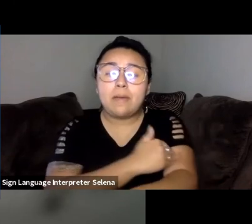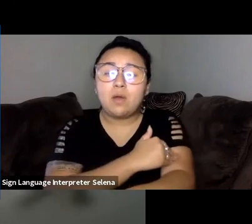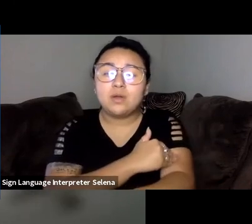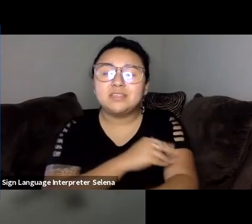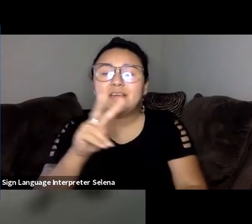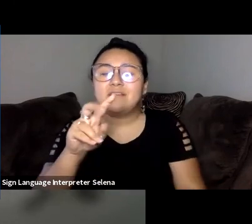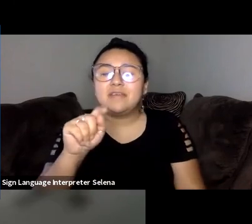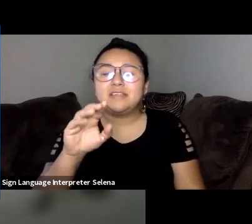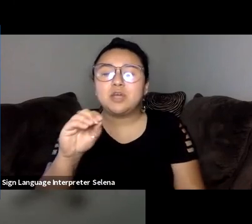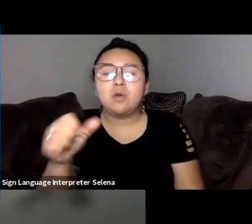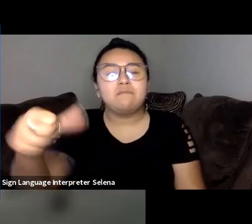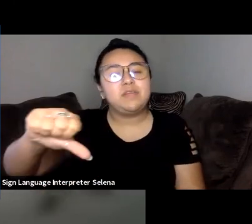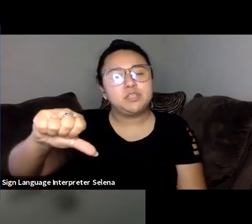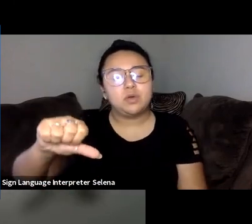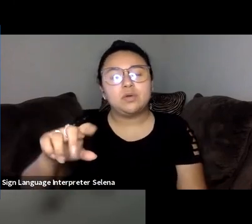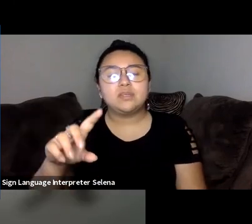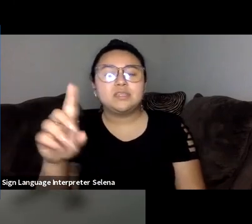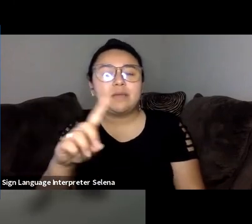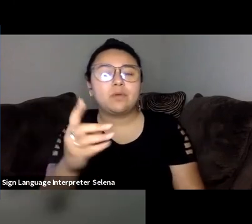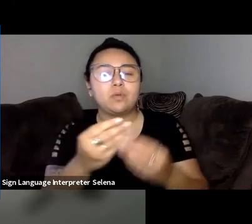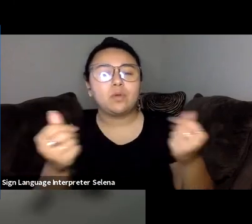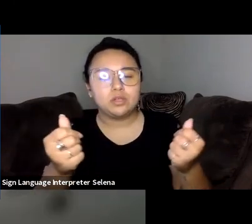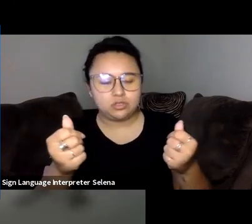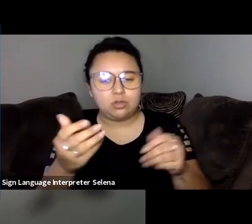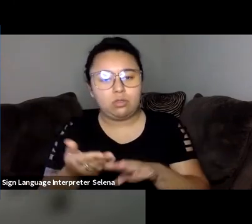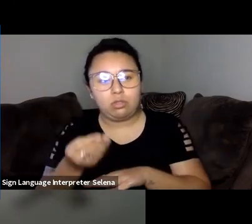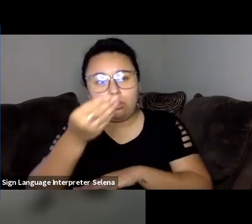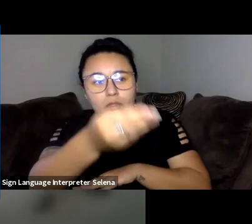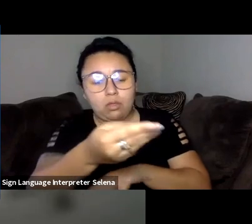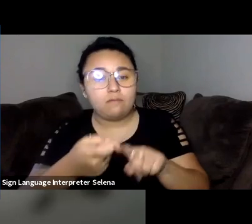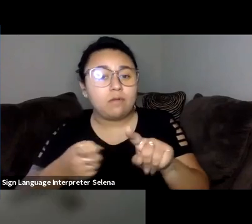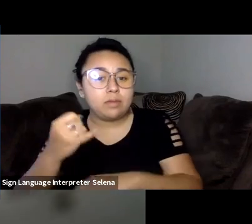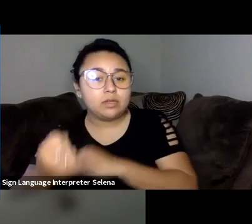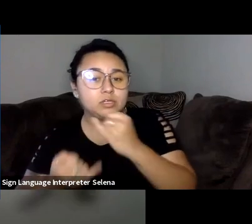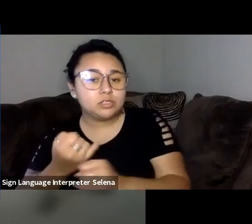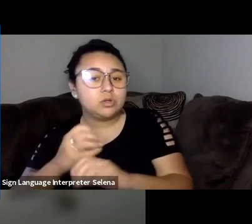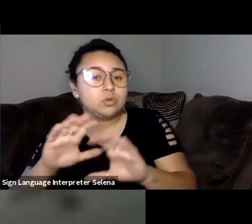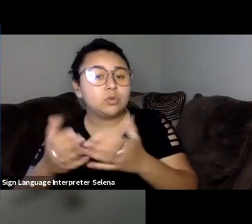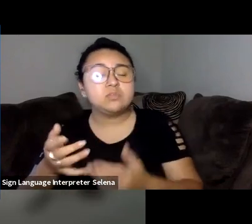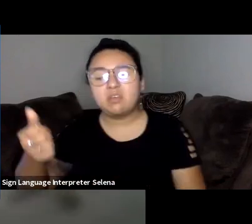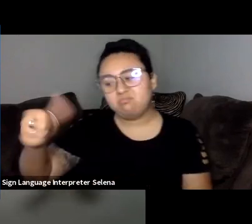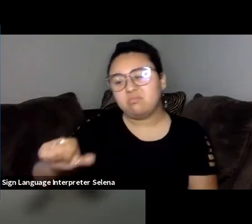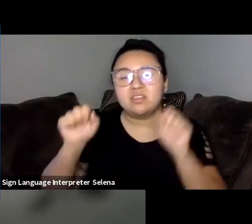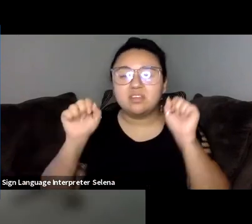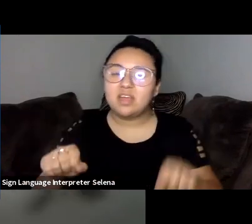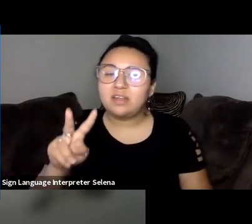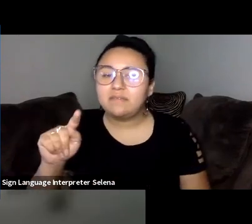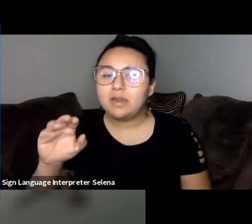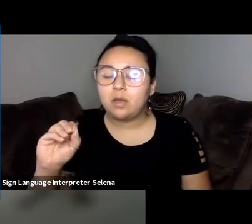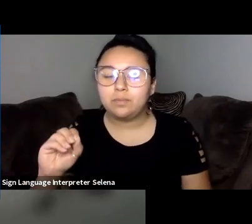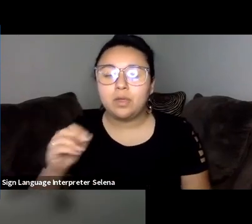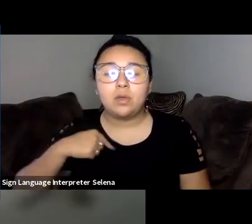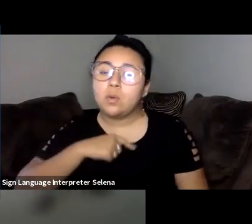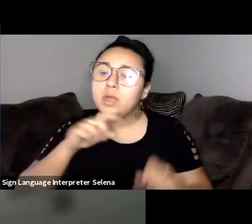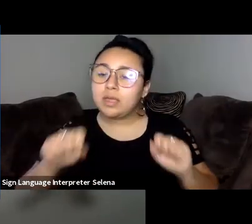democratic, we could say, resolutions that are forwarded by an international group of nations. Or we could hold the US accountable